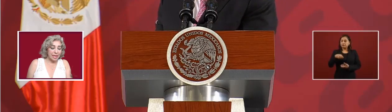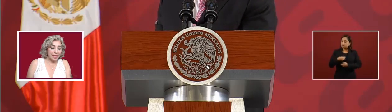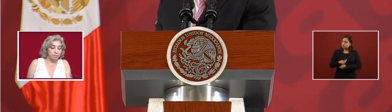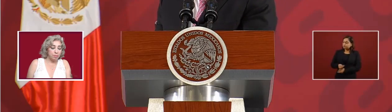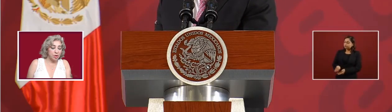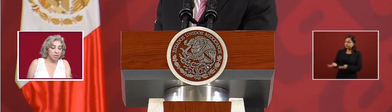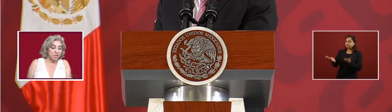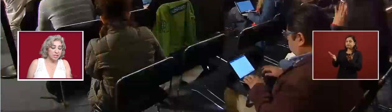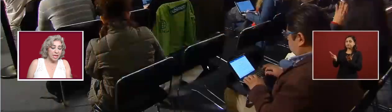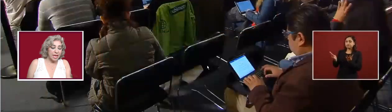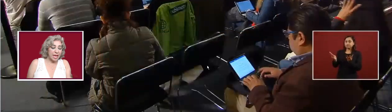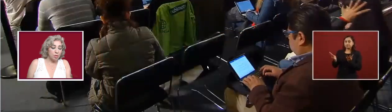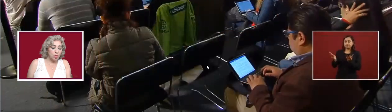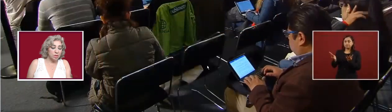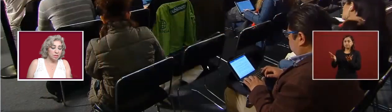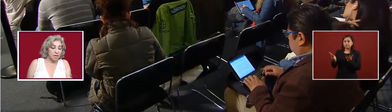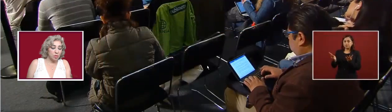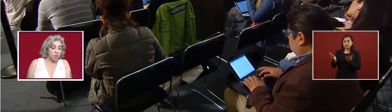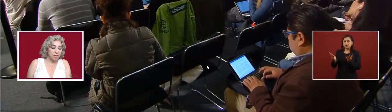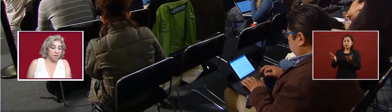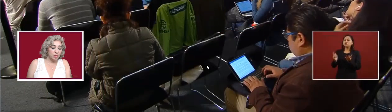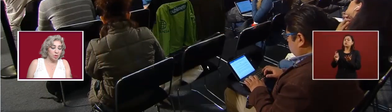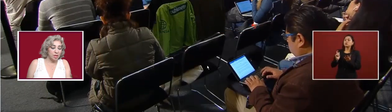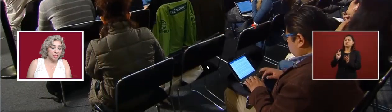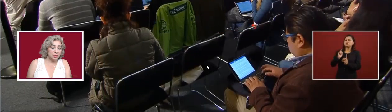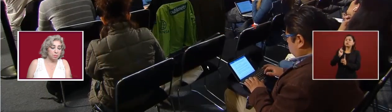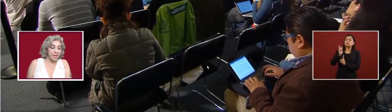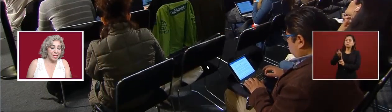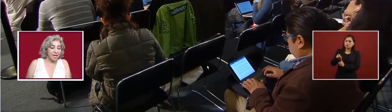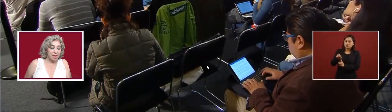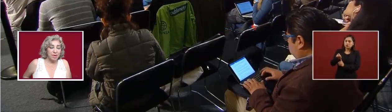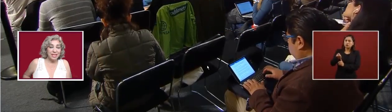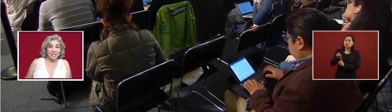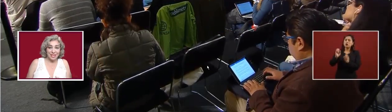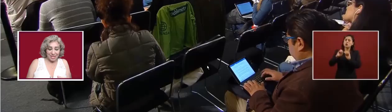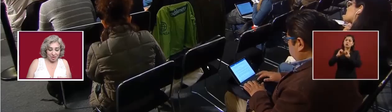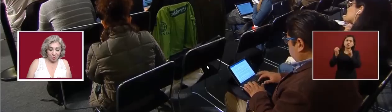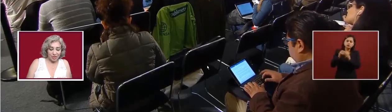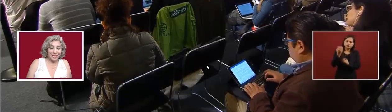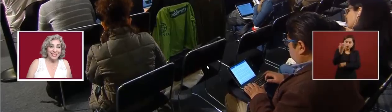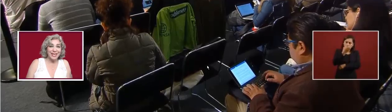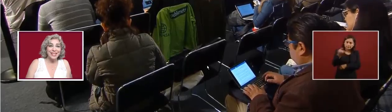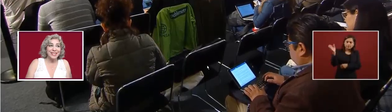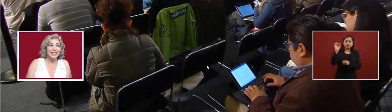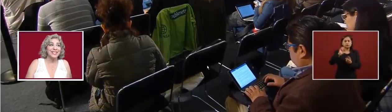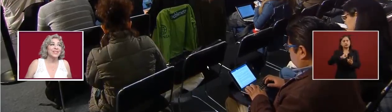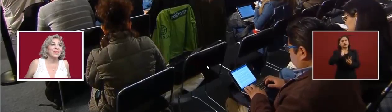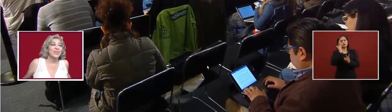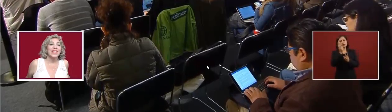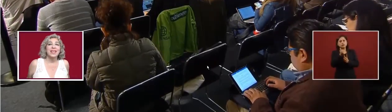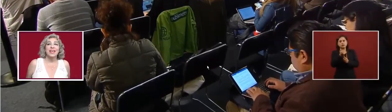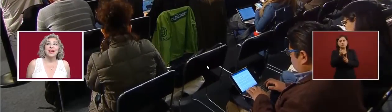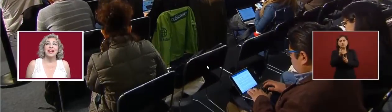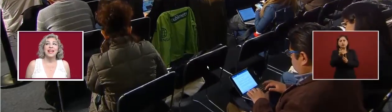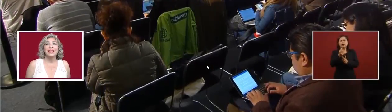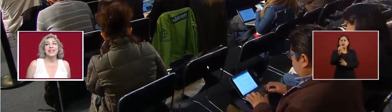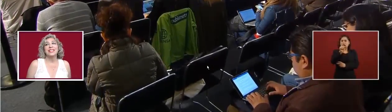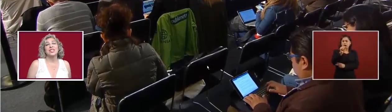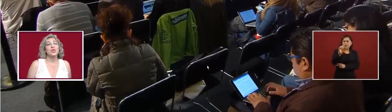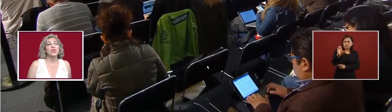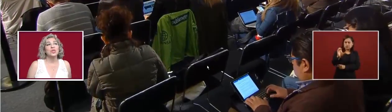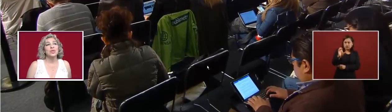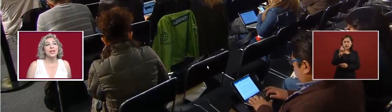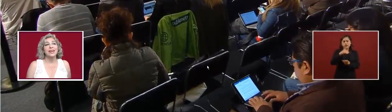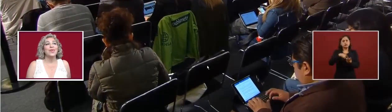like a purse. And, we'll, we'll, we'll, we'll split it, among the organization. like